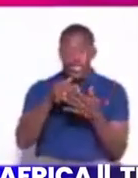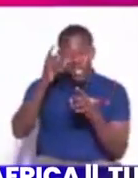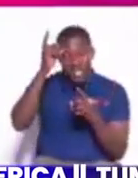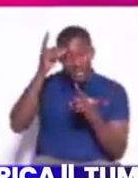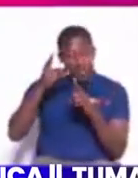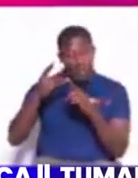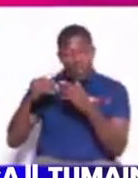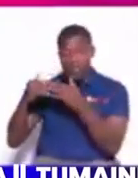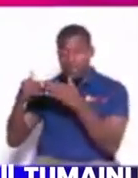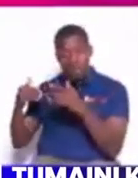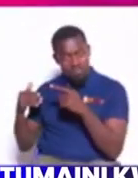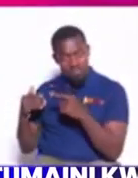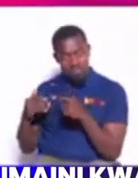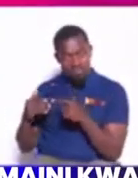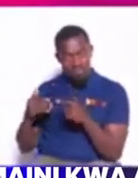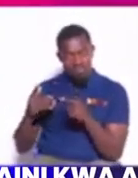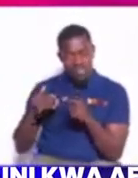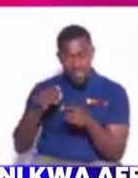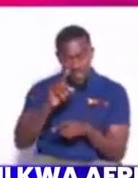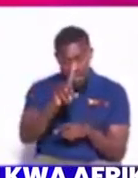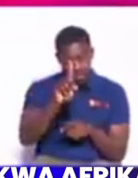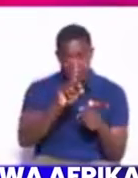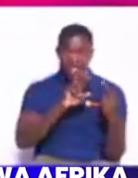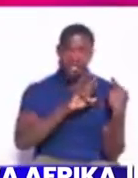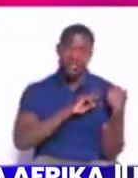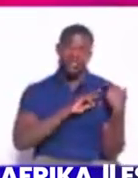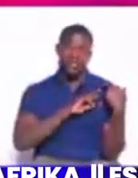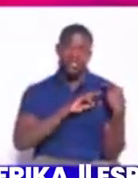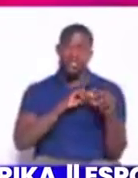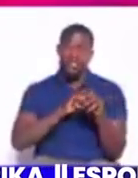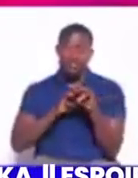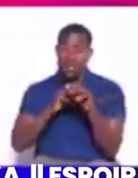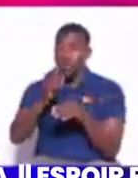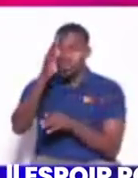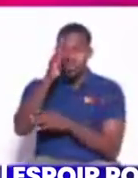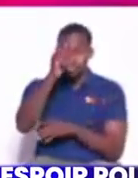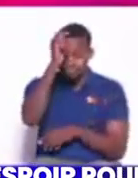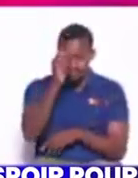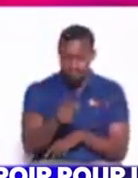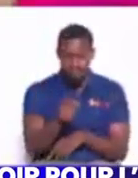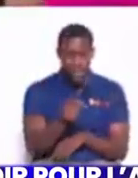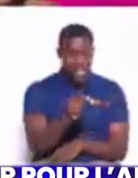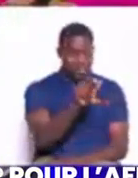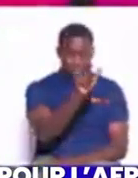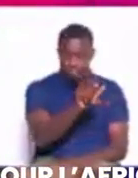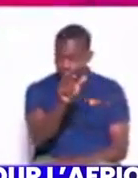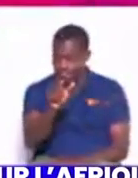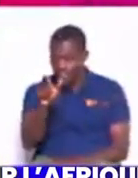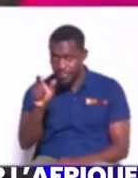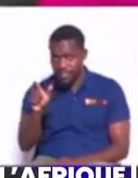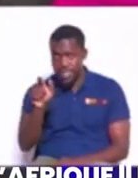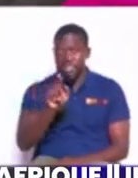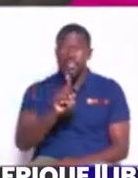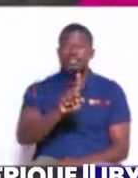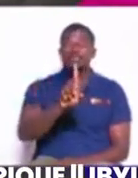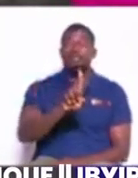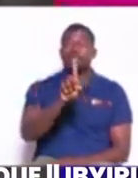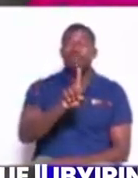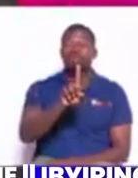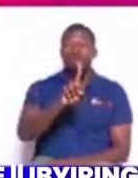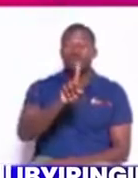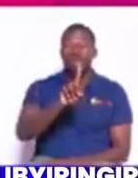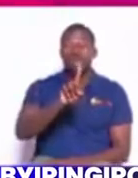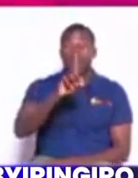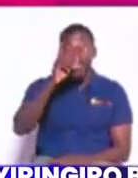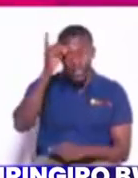saved by grace, transformed by God's love, charmed by the cross, they